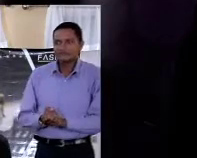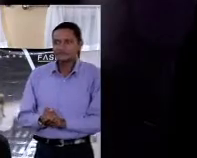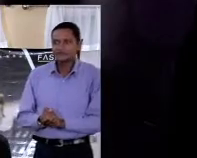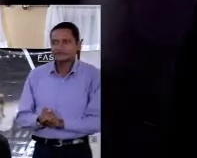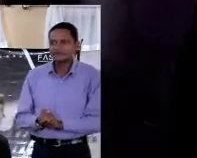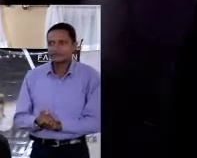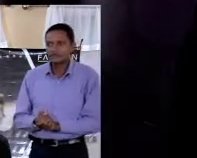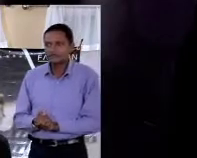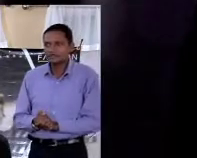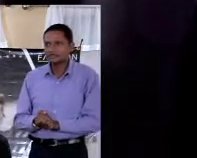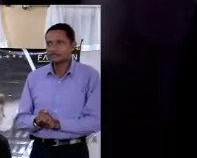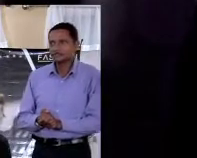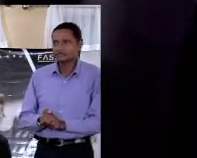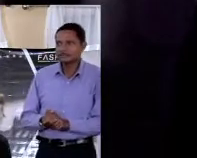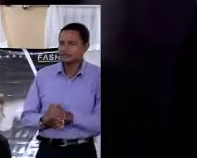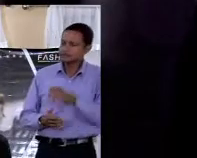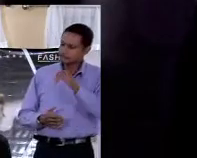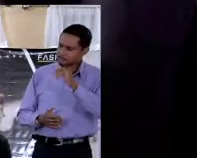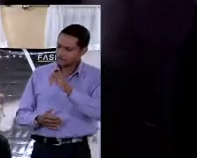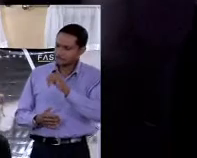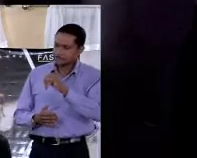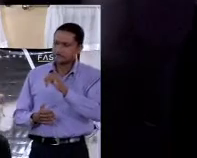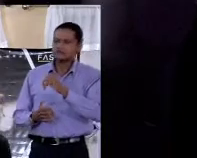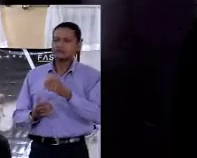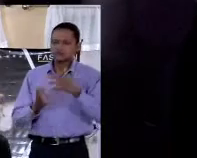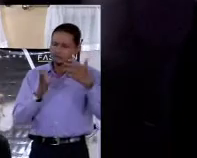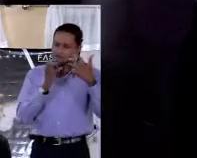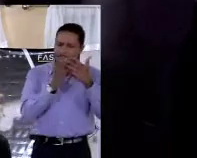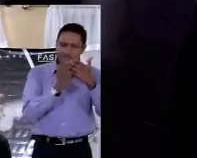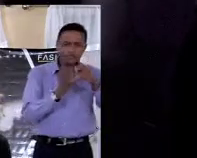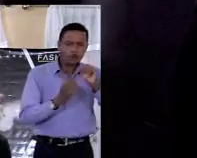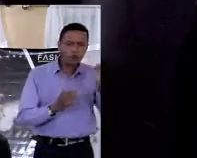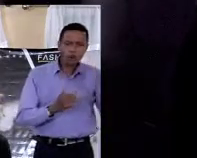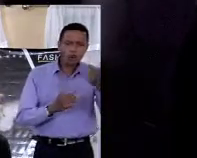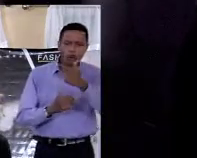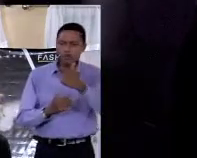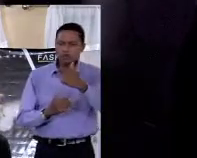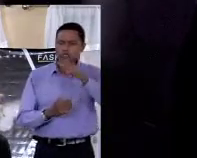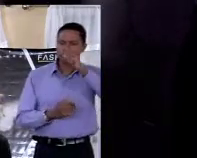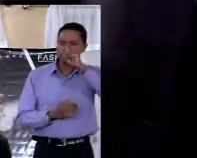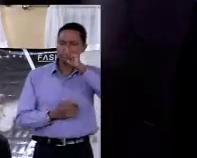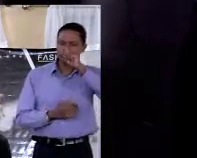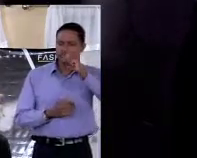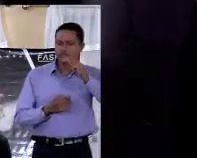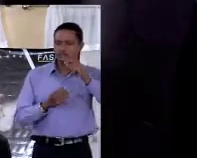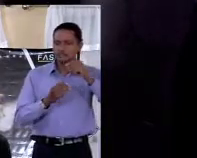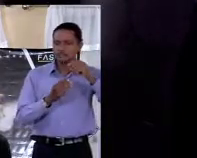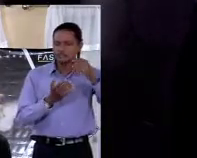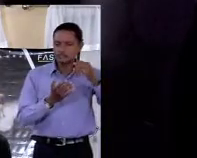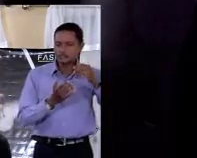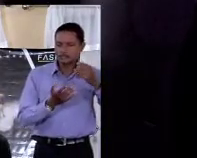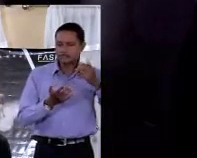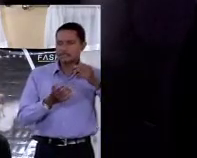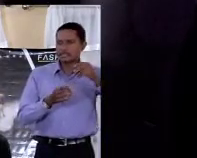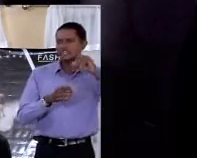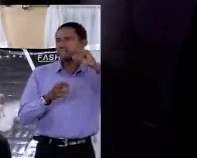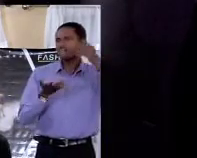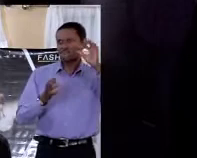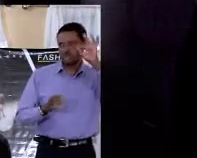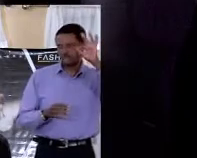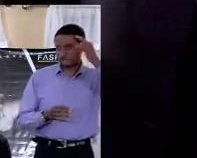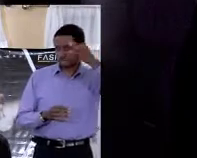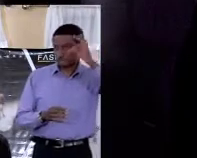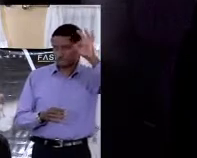And it is in keeping with all of the other trademarks like French style and Italian style and